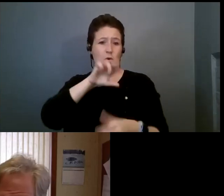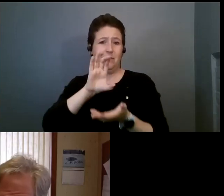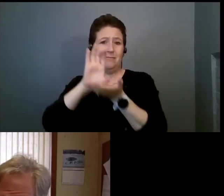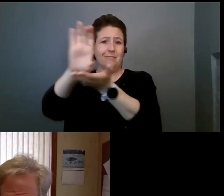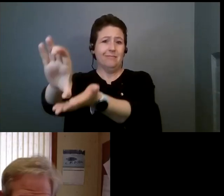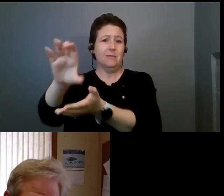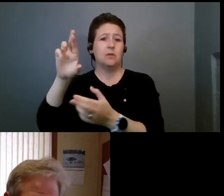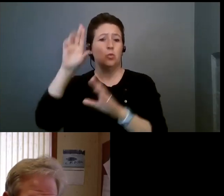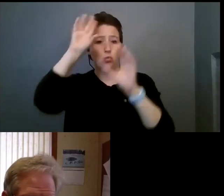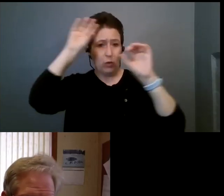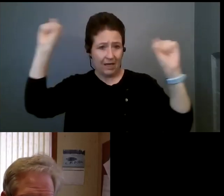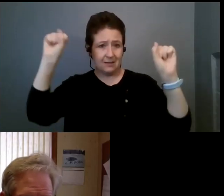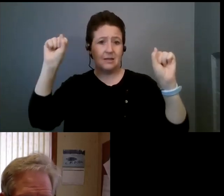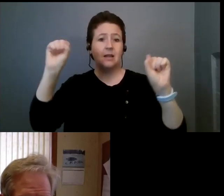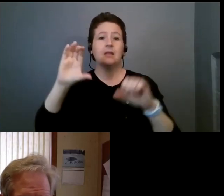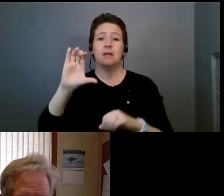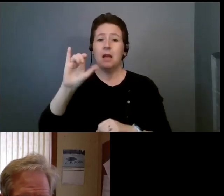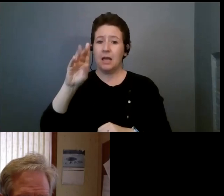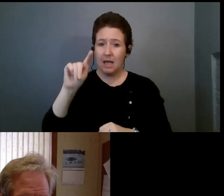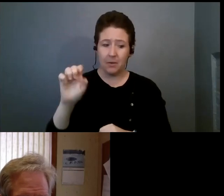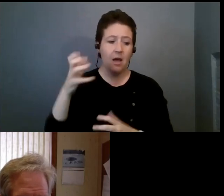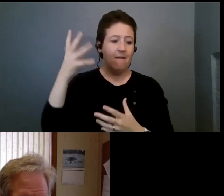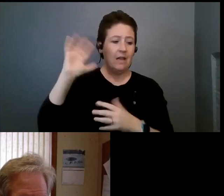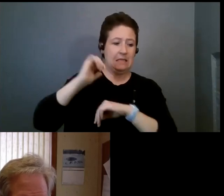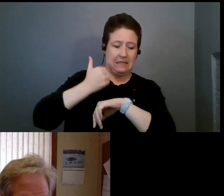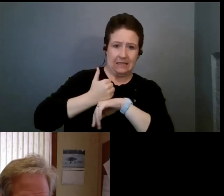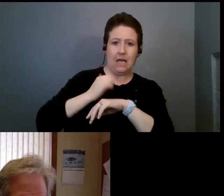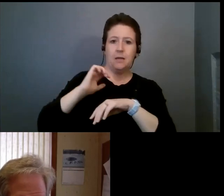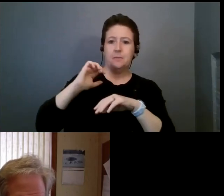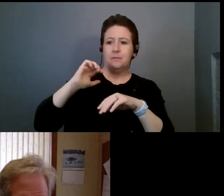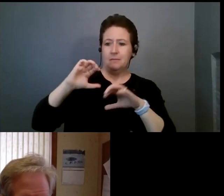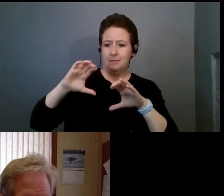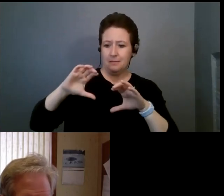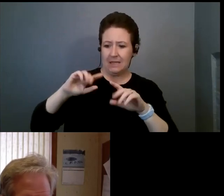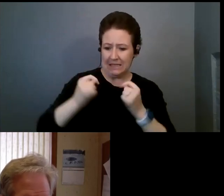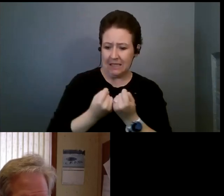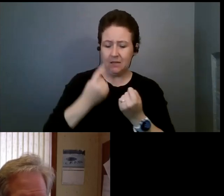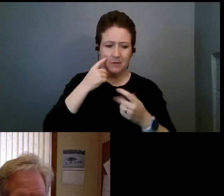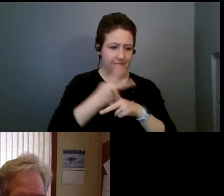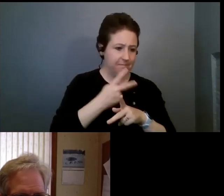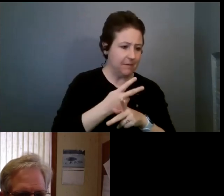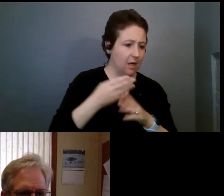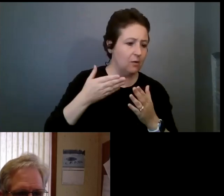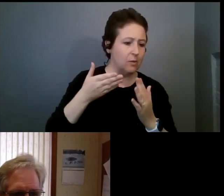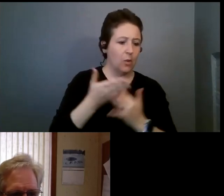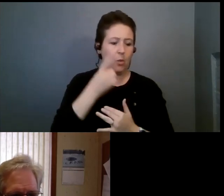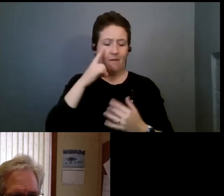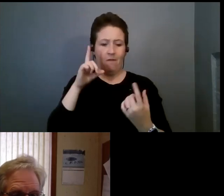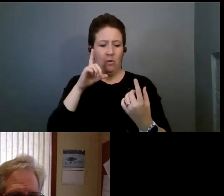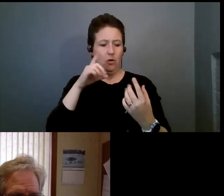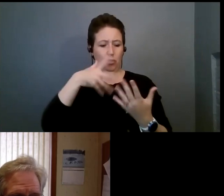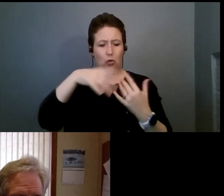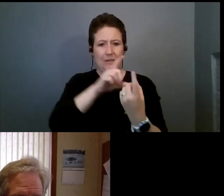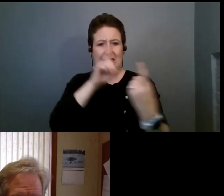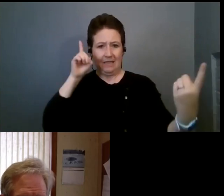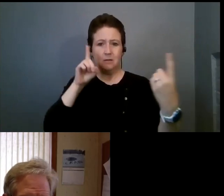We have formed an implementation team that has worked through all the permutations of social distancing and getting residence